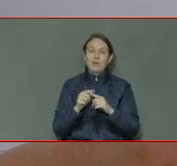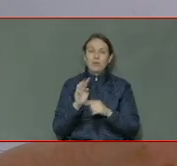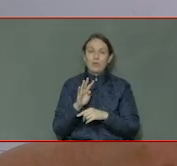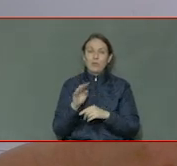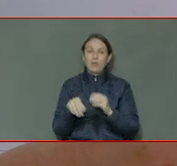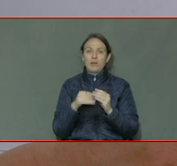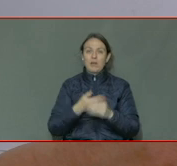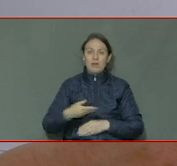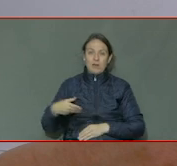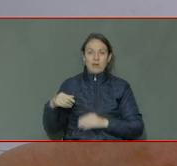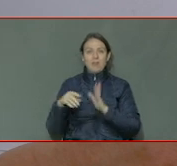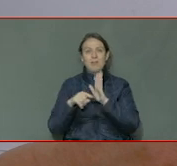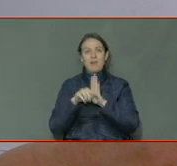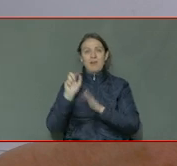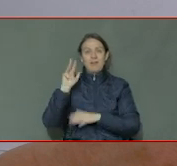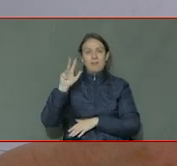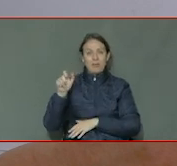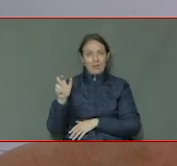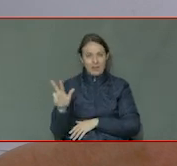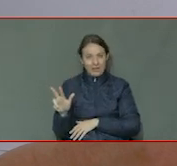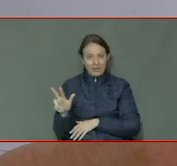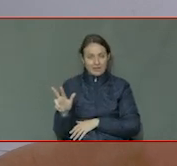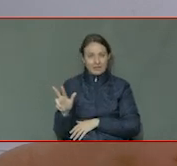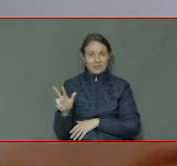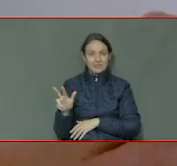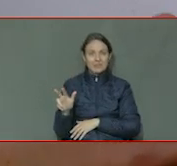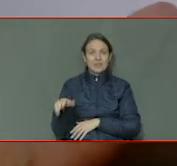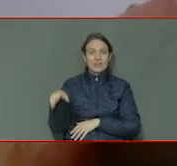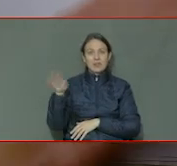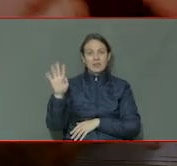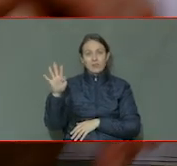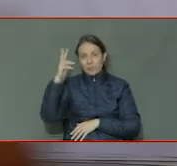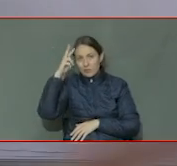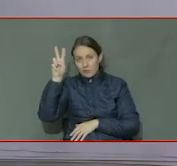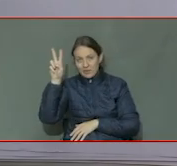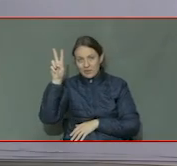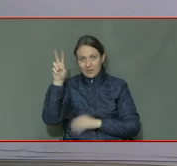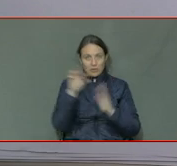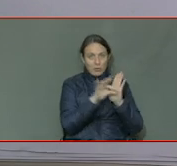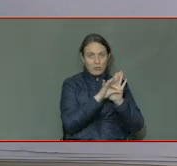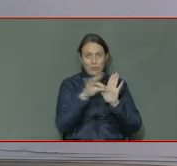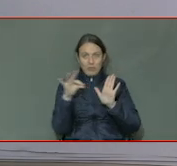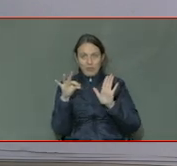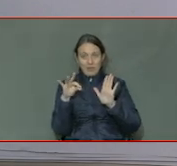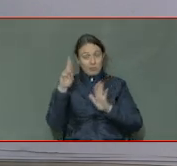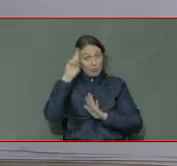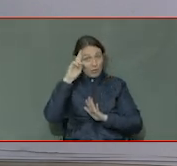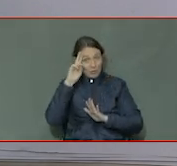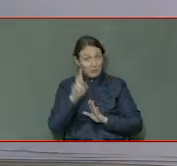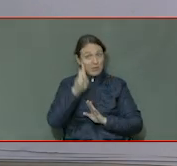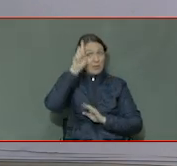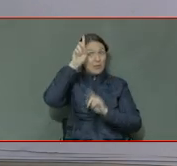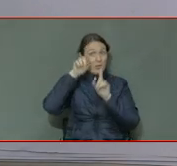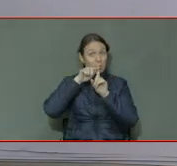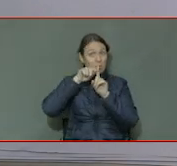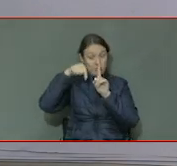half minus 9,8 and 4 squared. So please make sure your directions are correct.